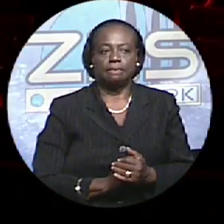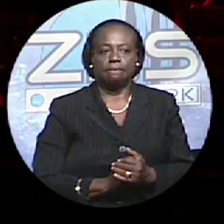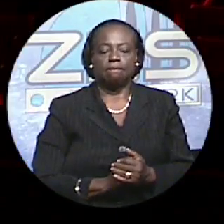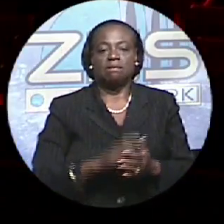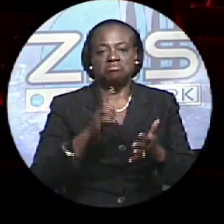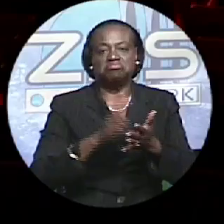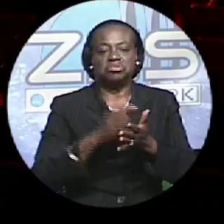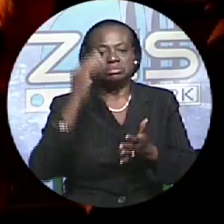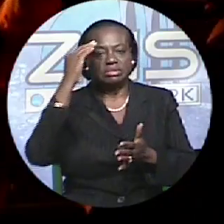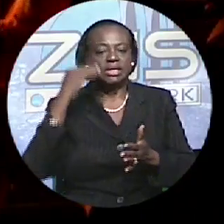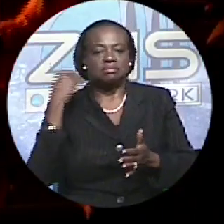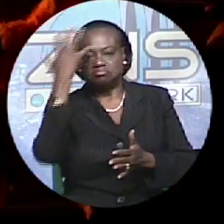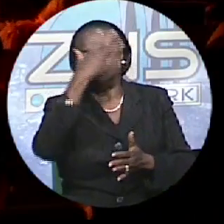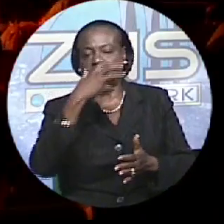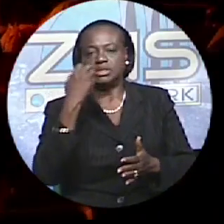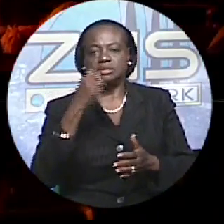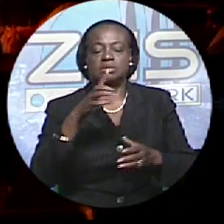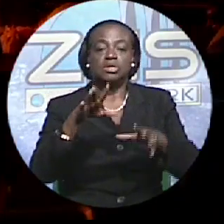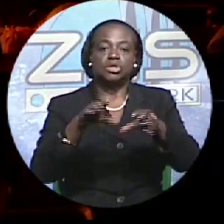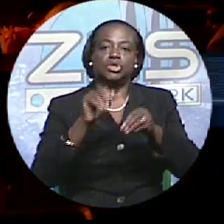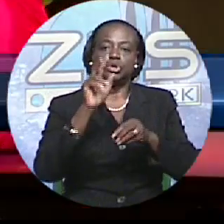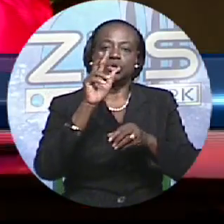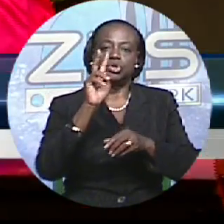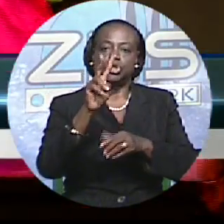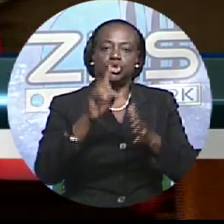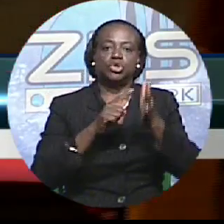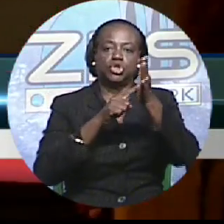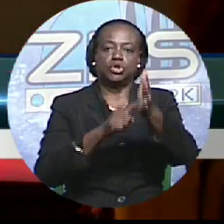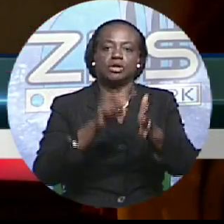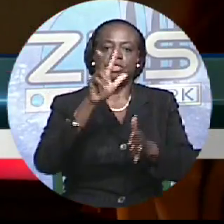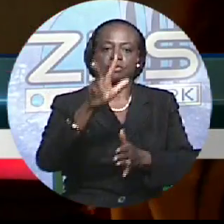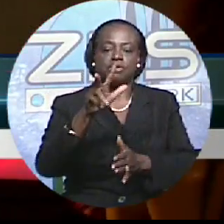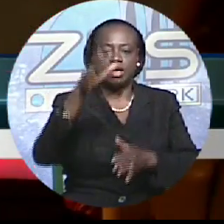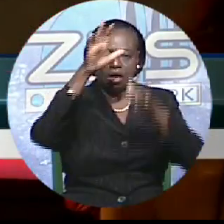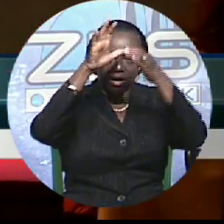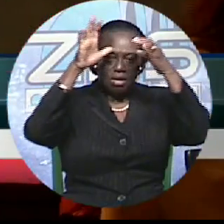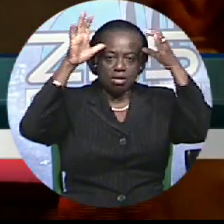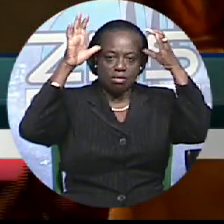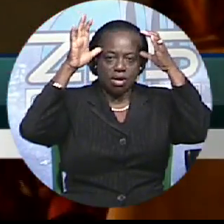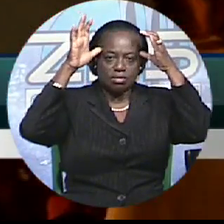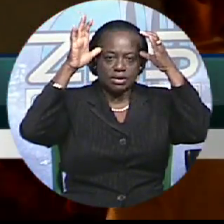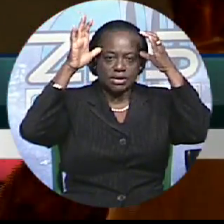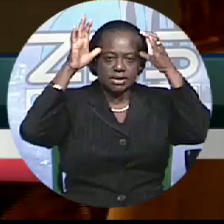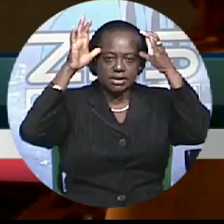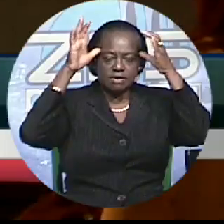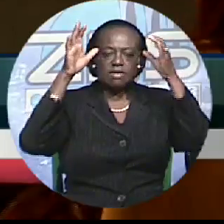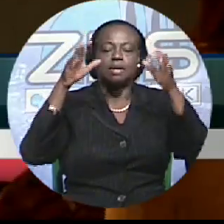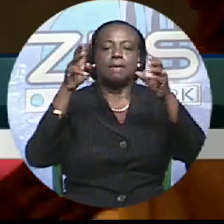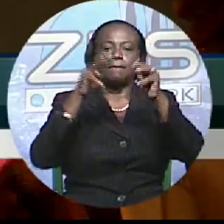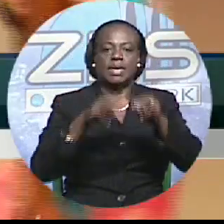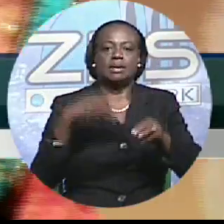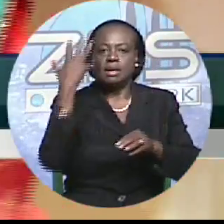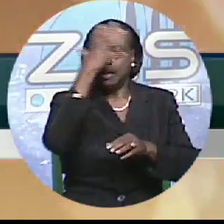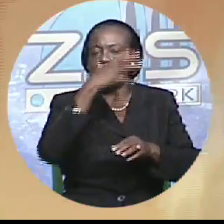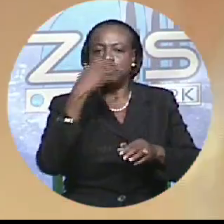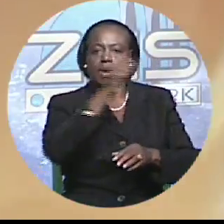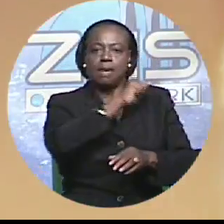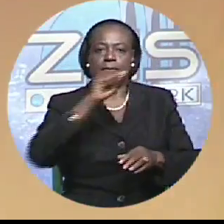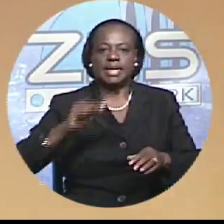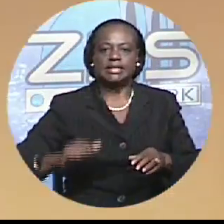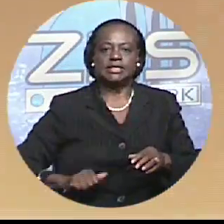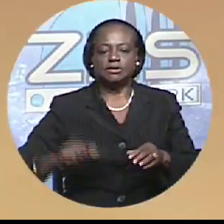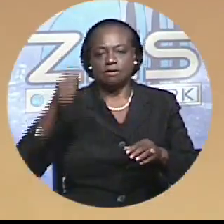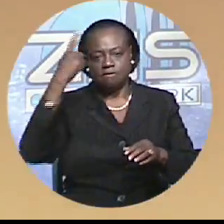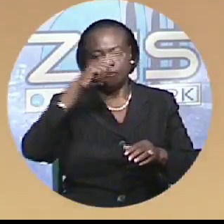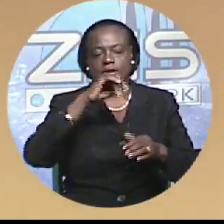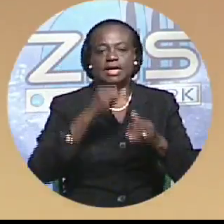of beauties. It took 2 shows and 3 crowns to determine the country's main beauty ambassadors for the next year. Torianne Penn walked away